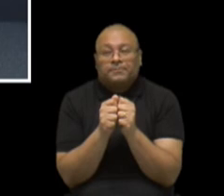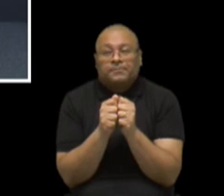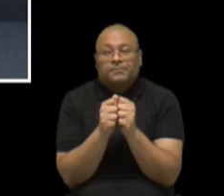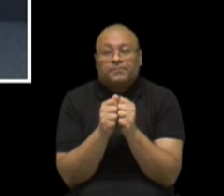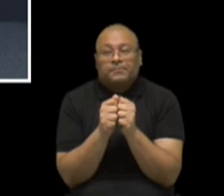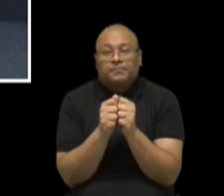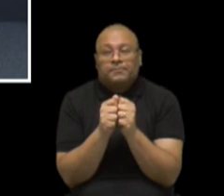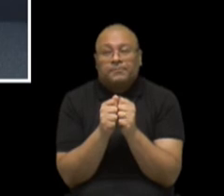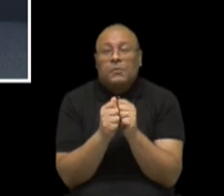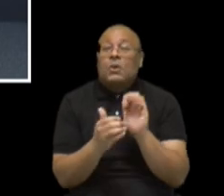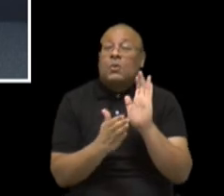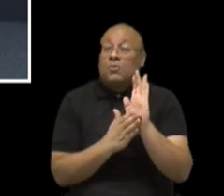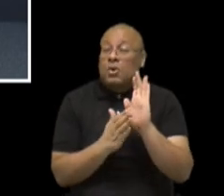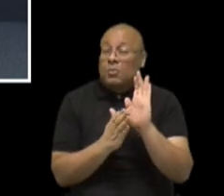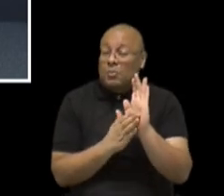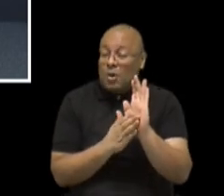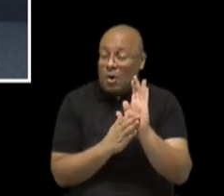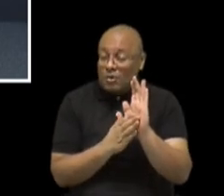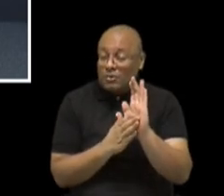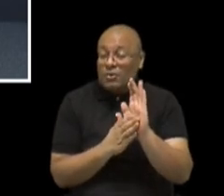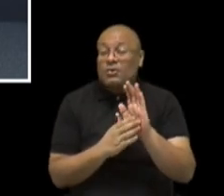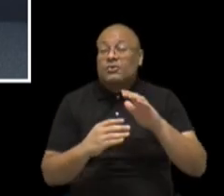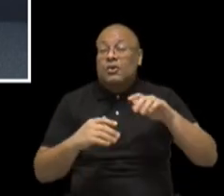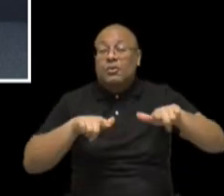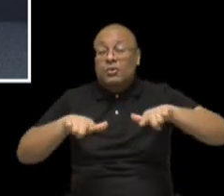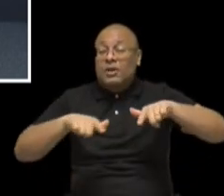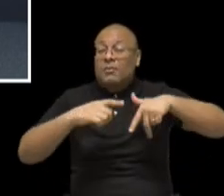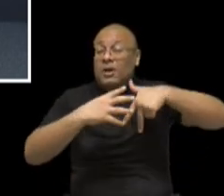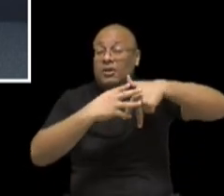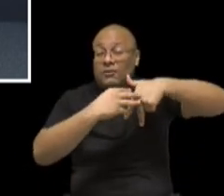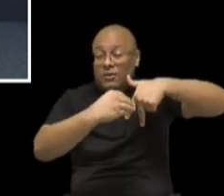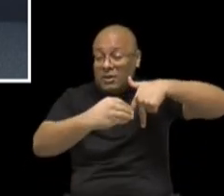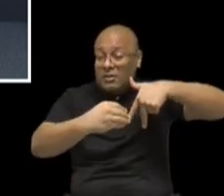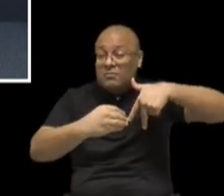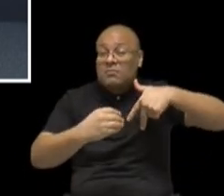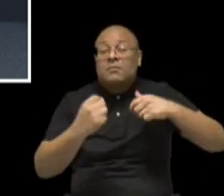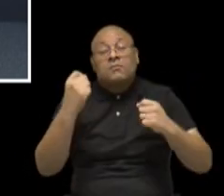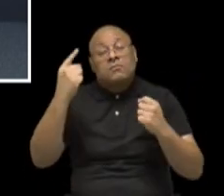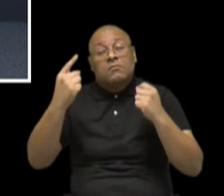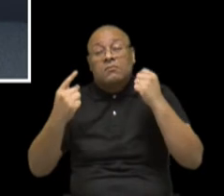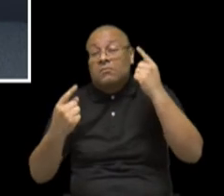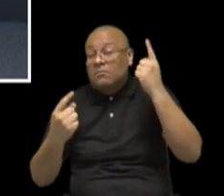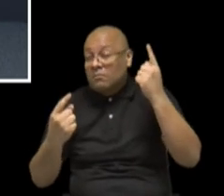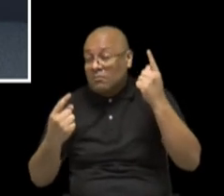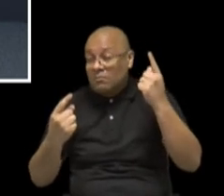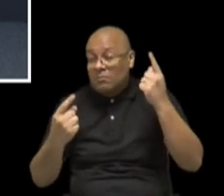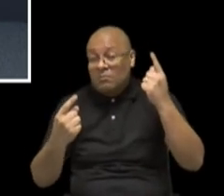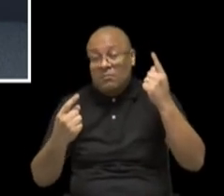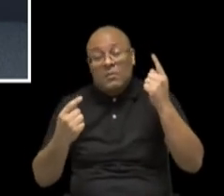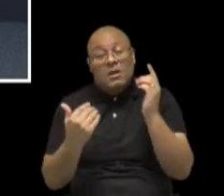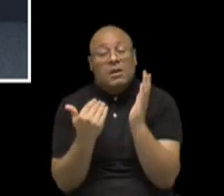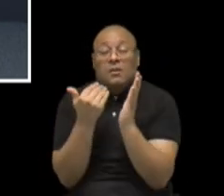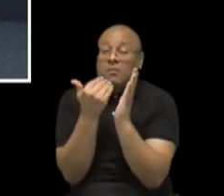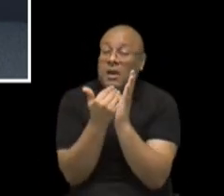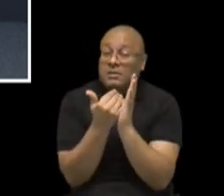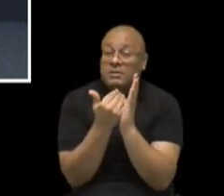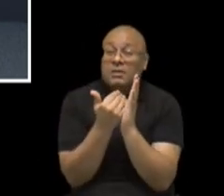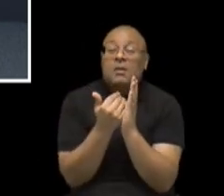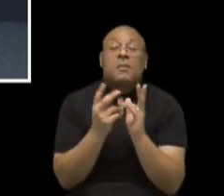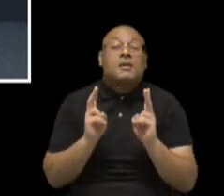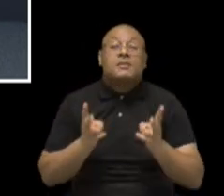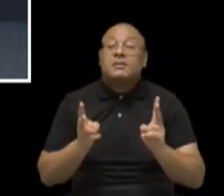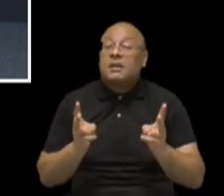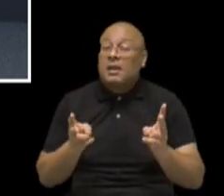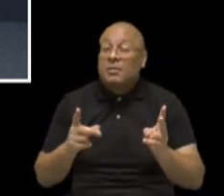a proposition for the fashion world. Some of us are following it, some of us don't feel strong enough to follow it yet, but or